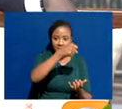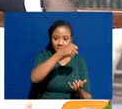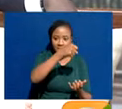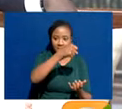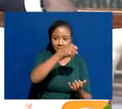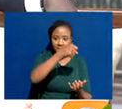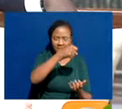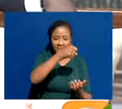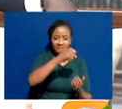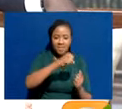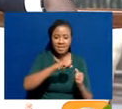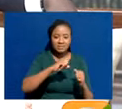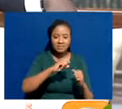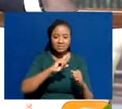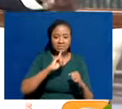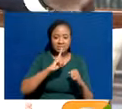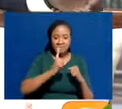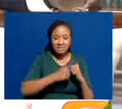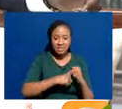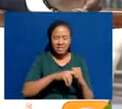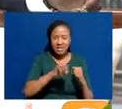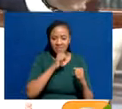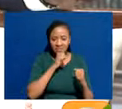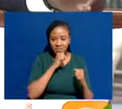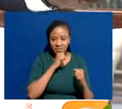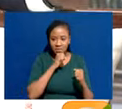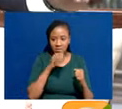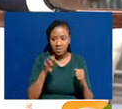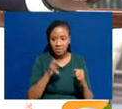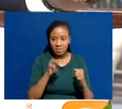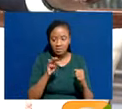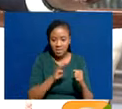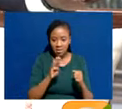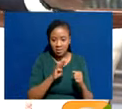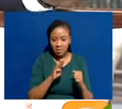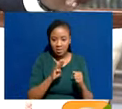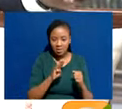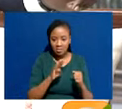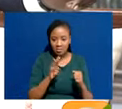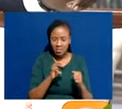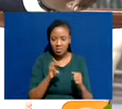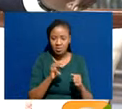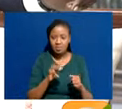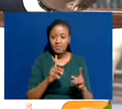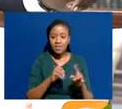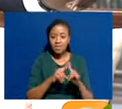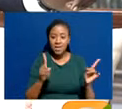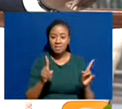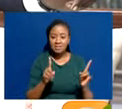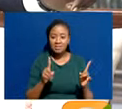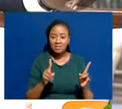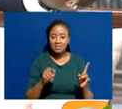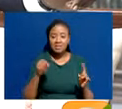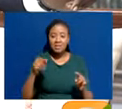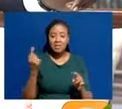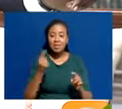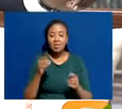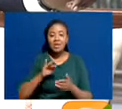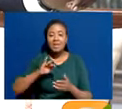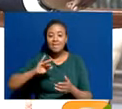plus 70 million. What we did, the pending legal bills Nairobi had was 21